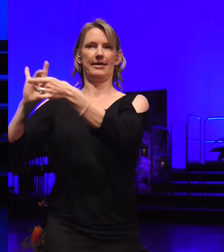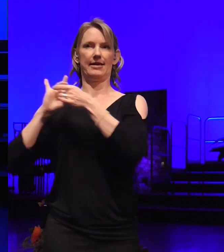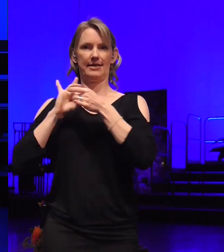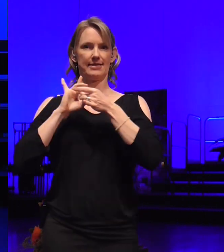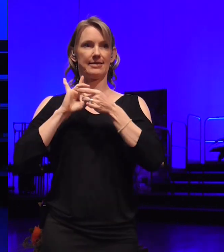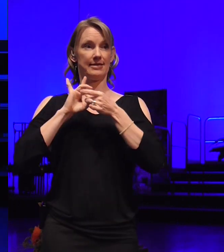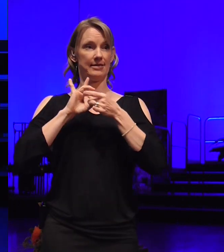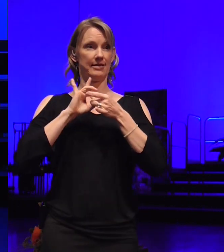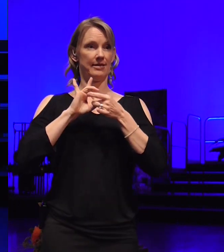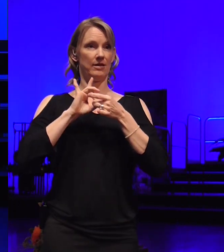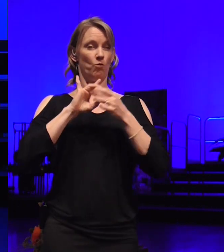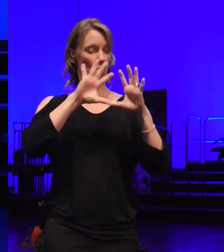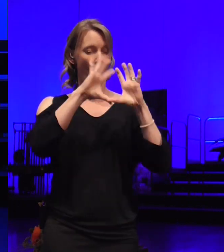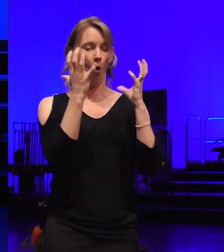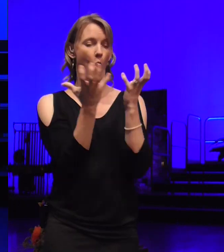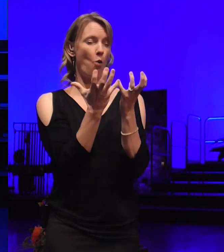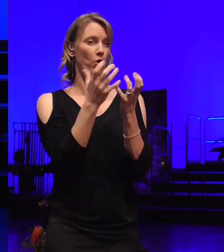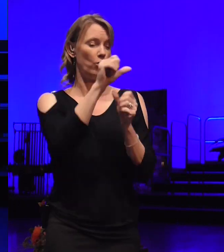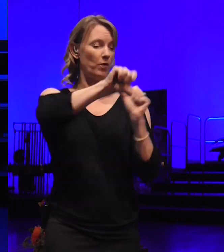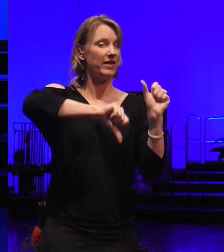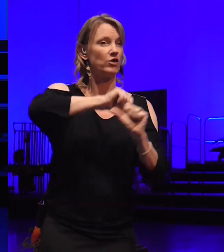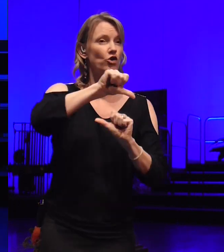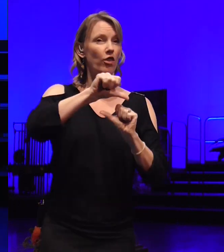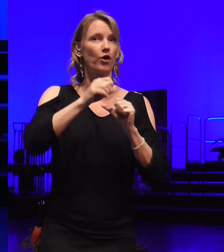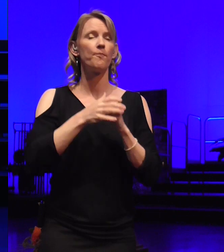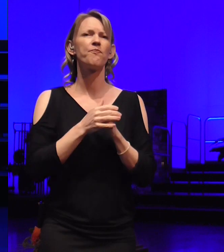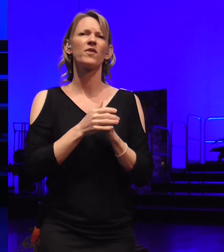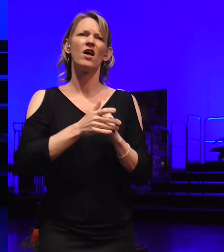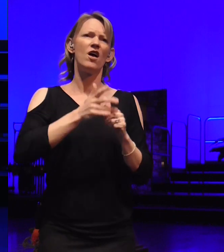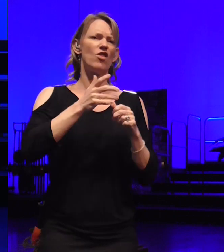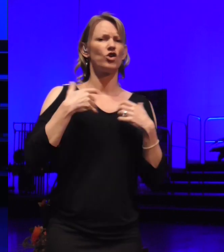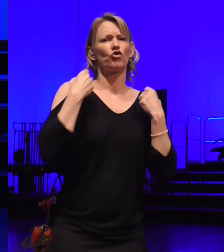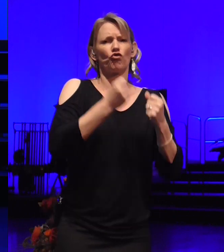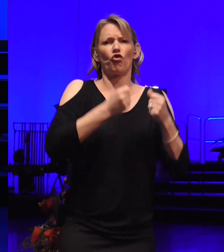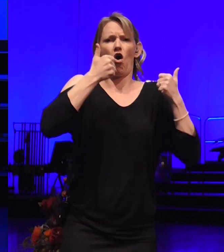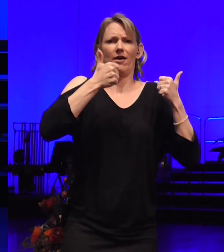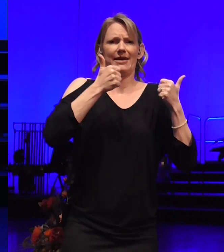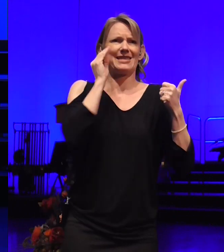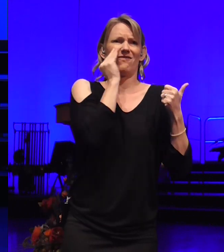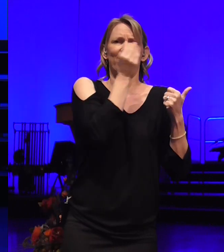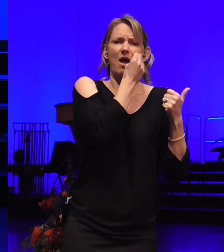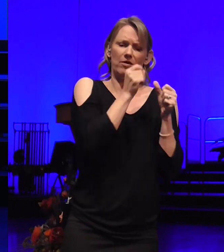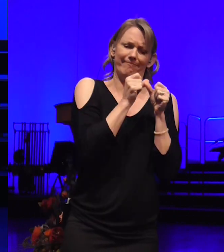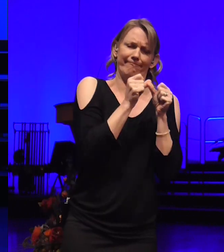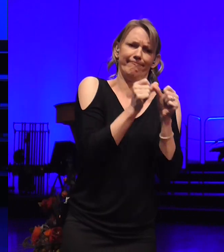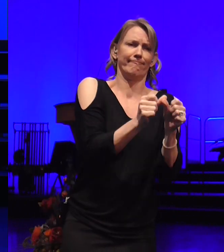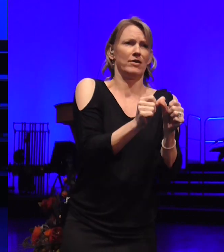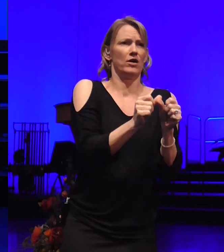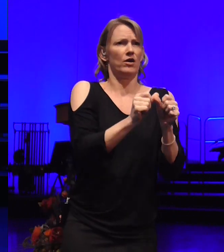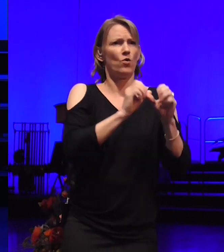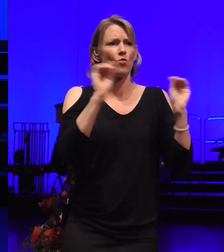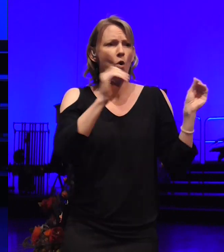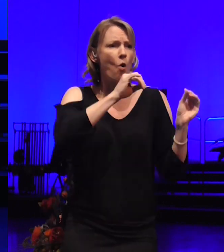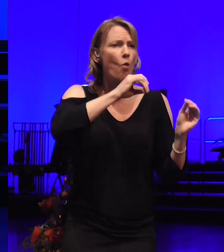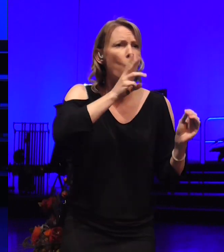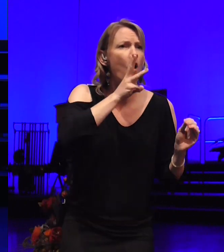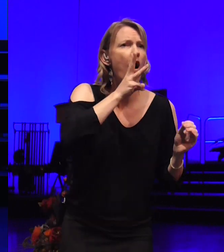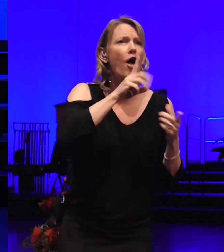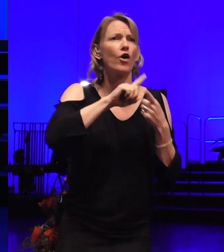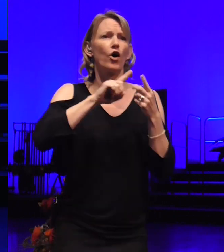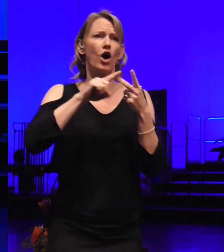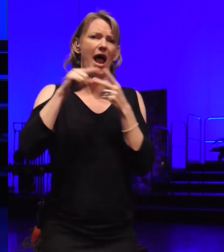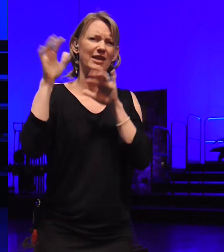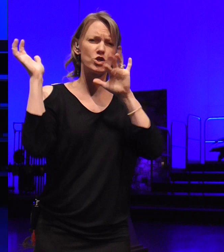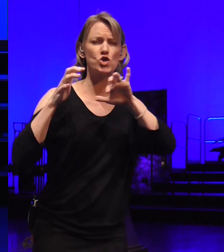us, including each other. The hardiest of flowers, they found, that withstand drought and